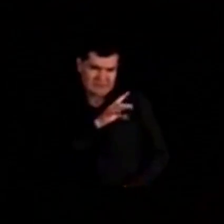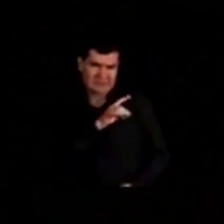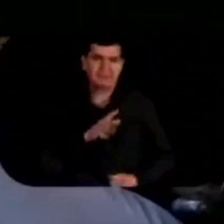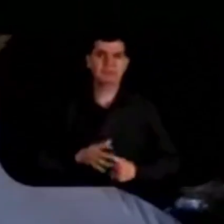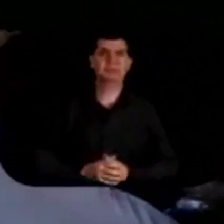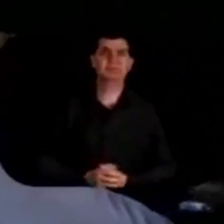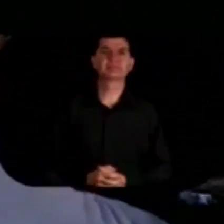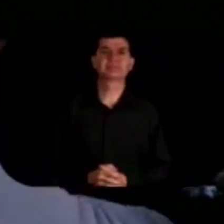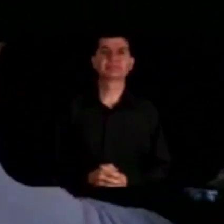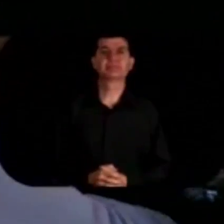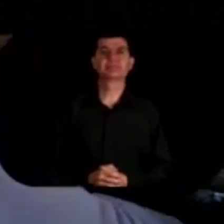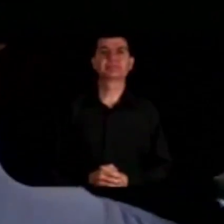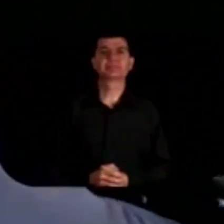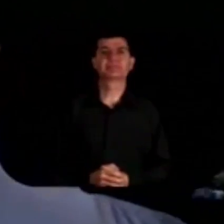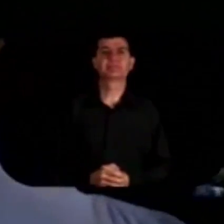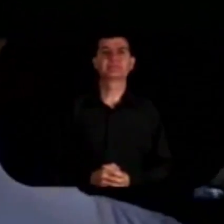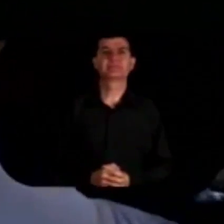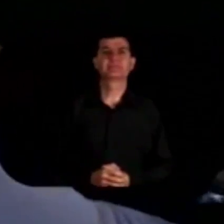and your fears,